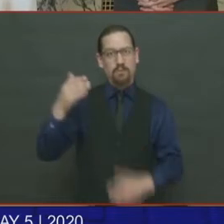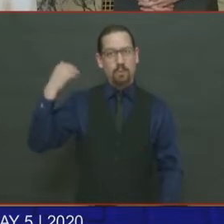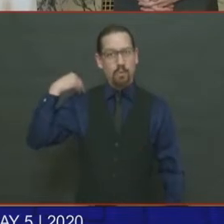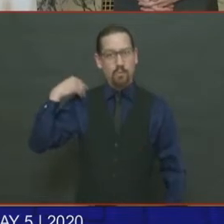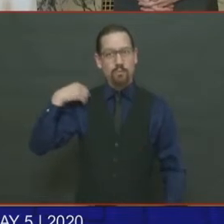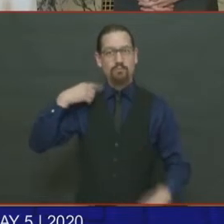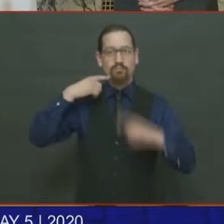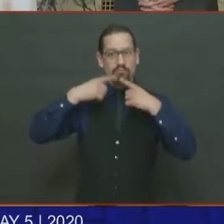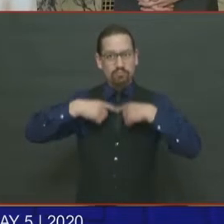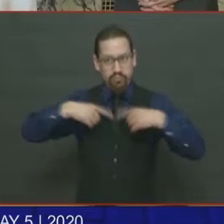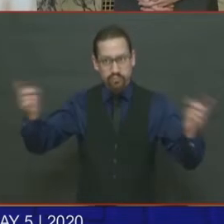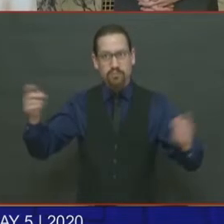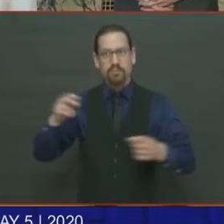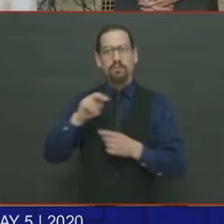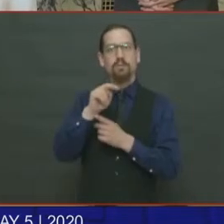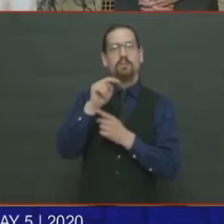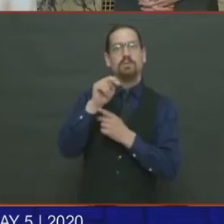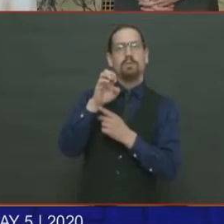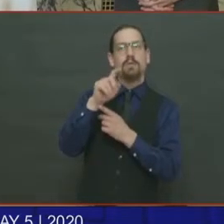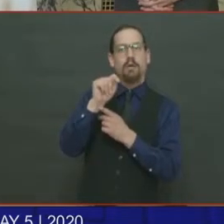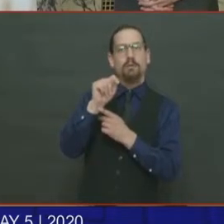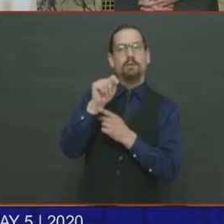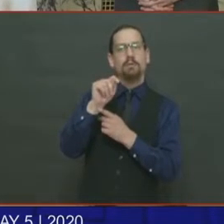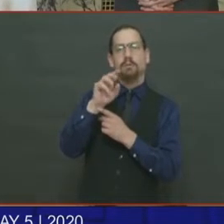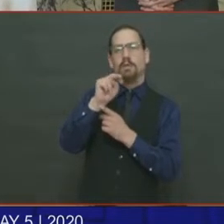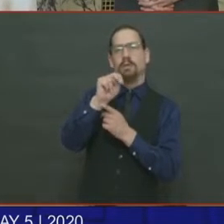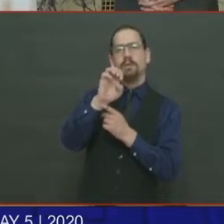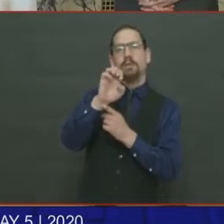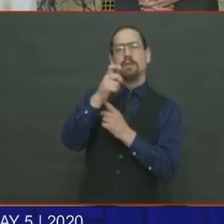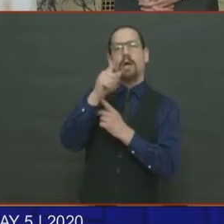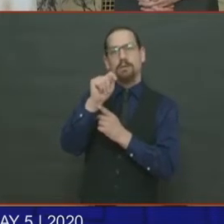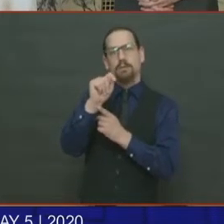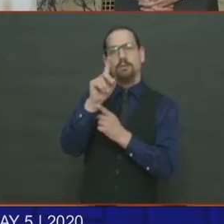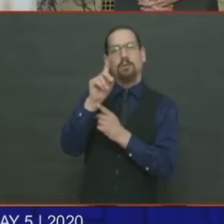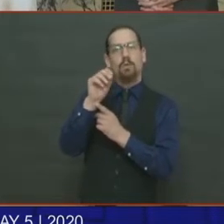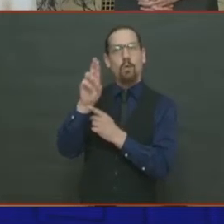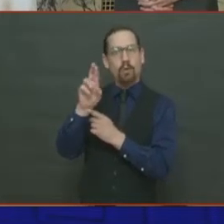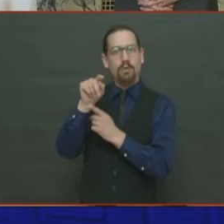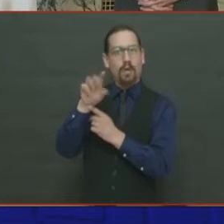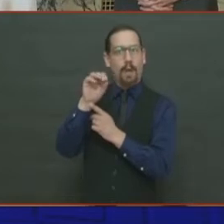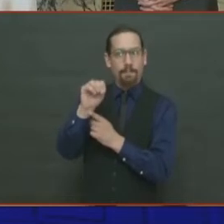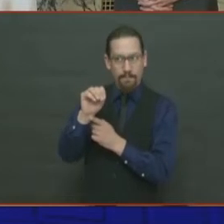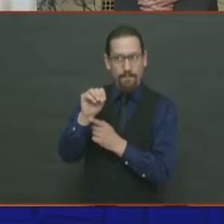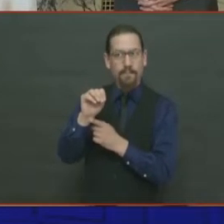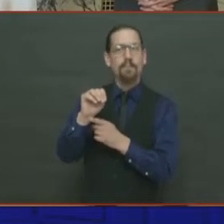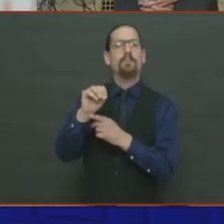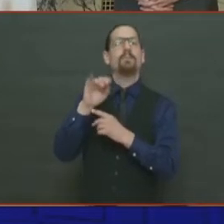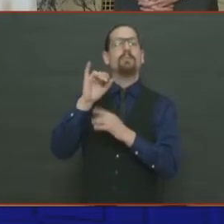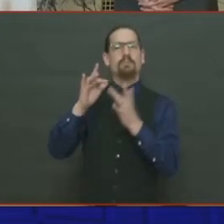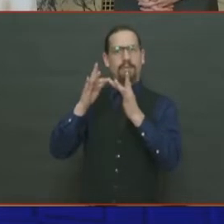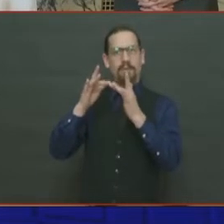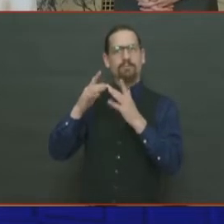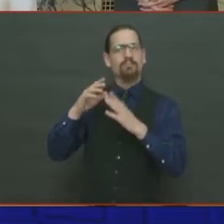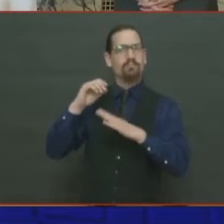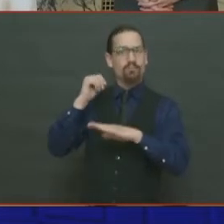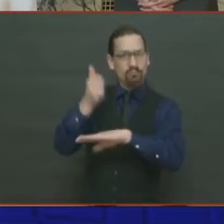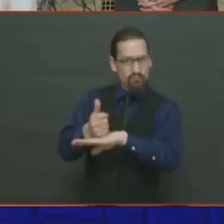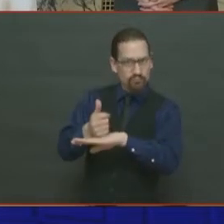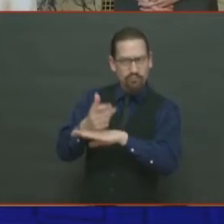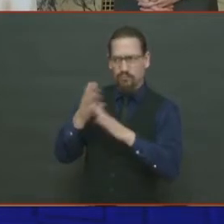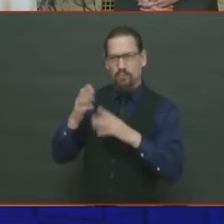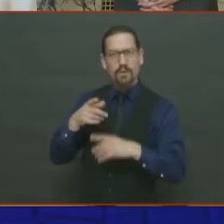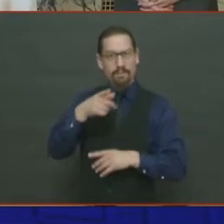Nextdoor.com. If you haven't used it already, I'd encourage you to check it out, Nextdoor.com. It's really just a way to